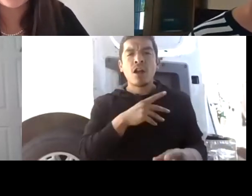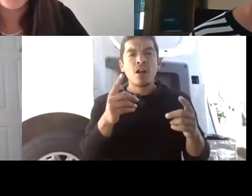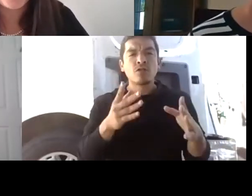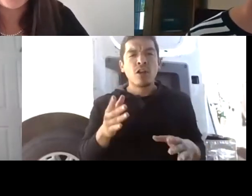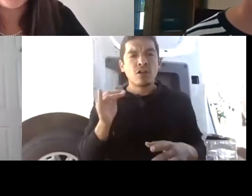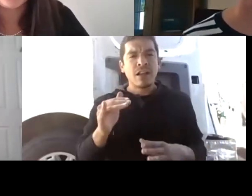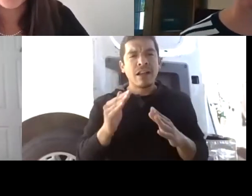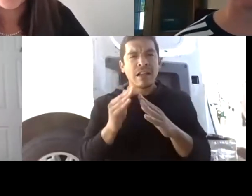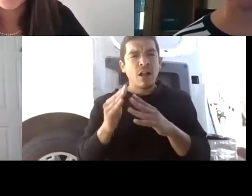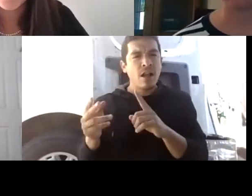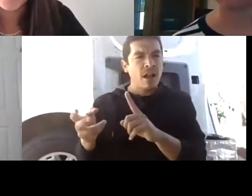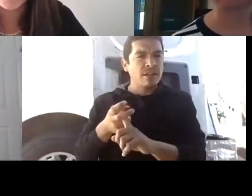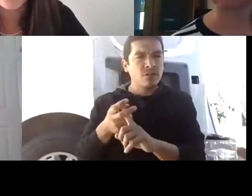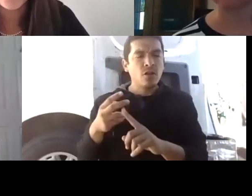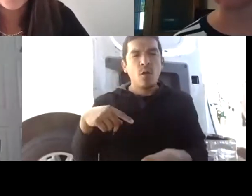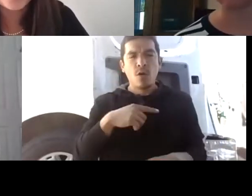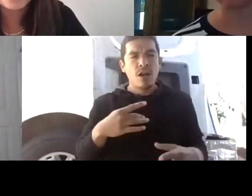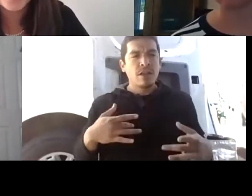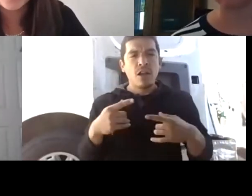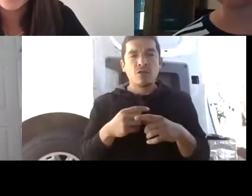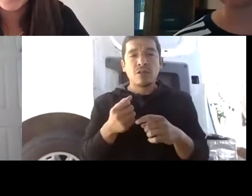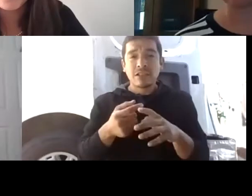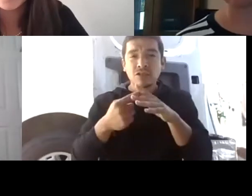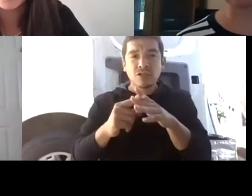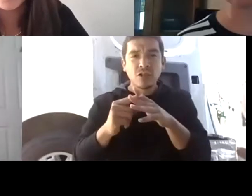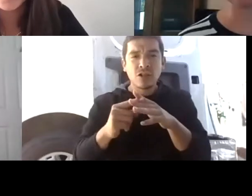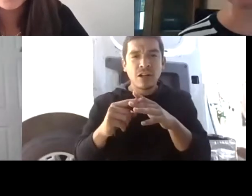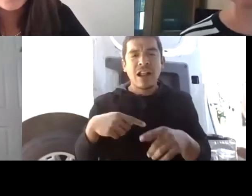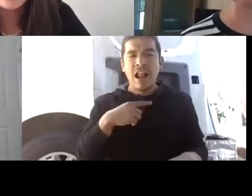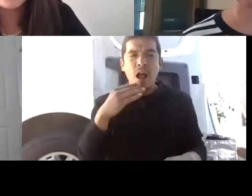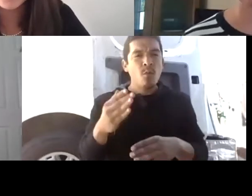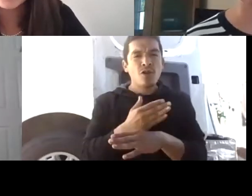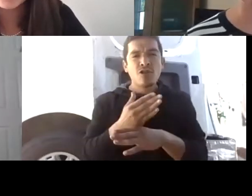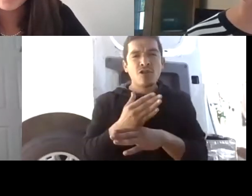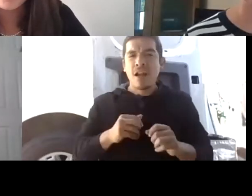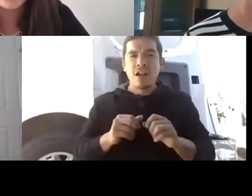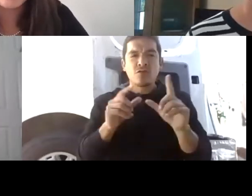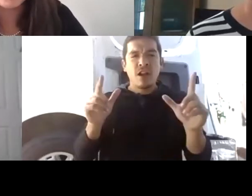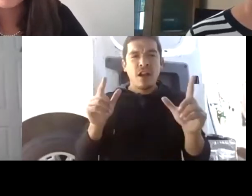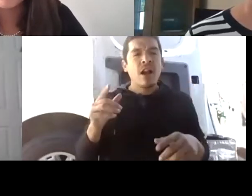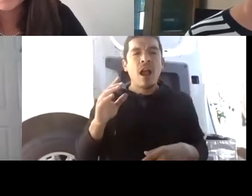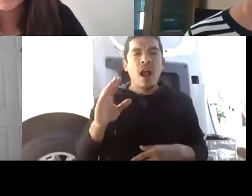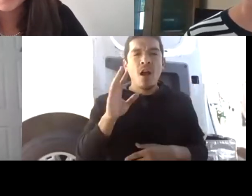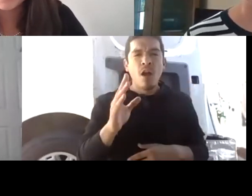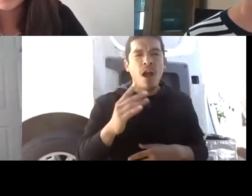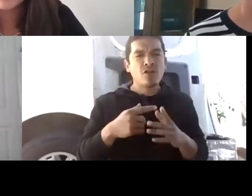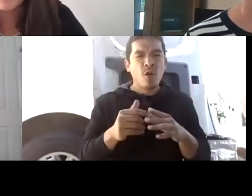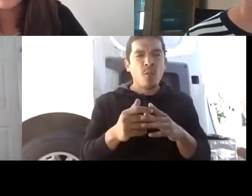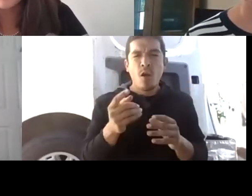Talent Acquisition. So we're excited to get started. I'm going to just share my screen. We're going to start with a brief